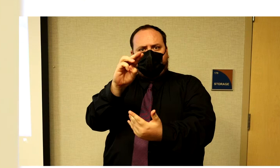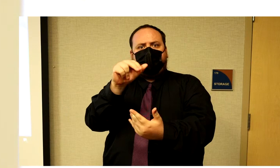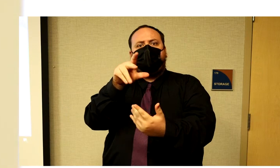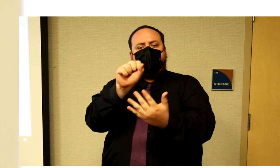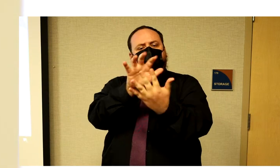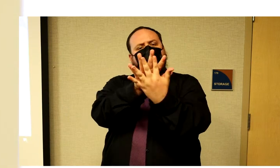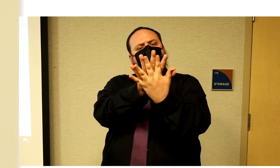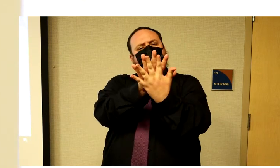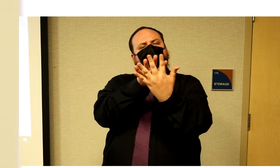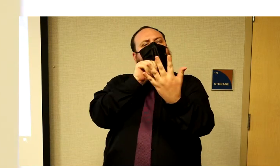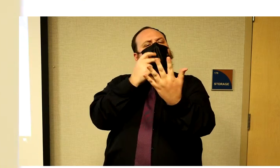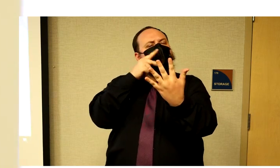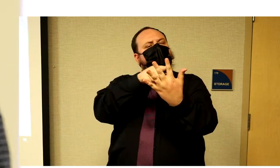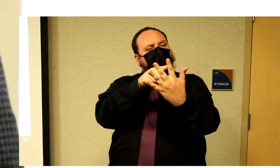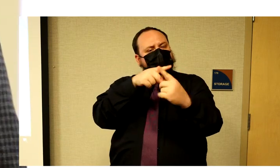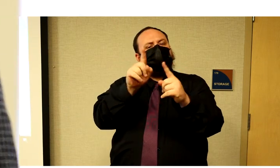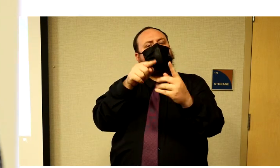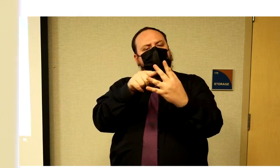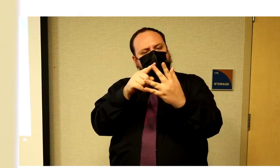That's right.